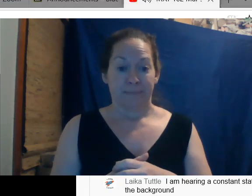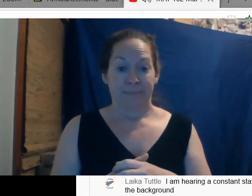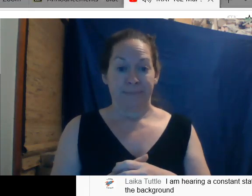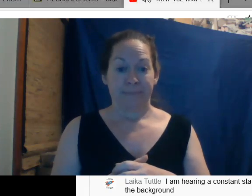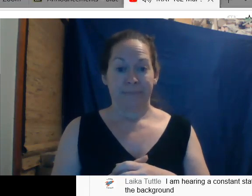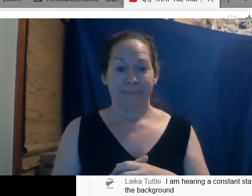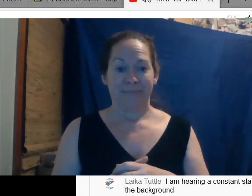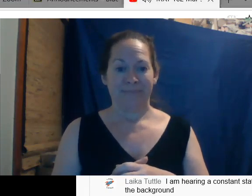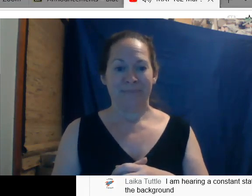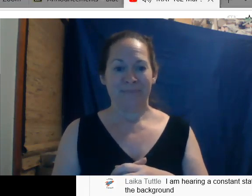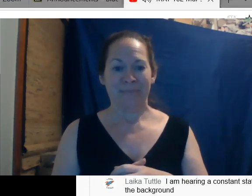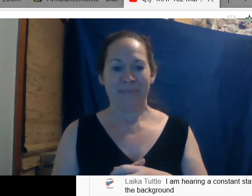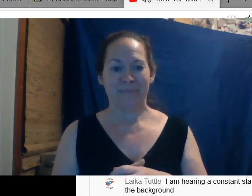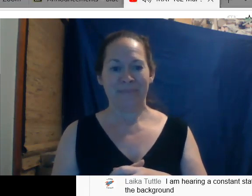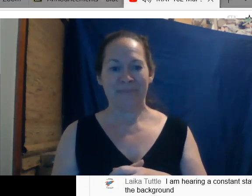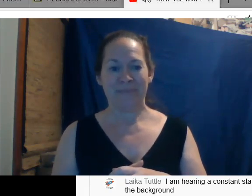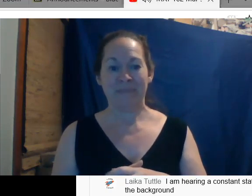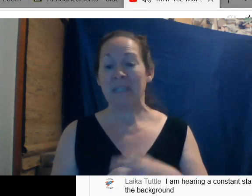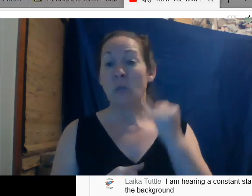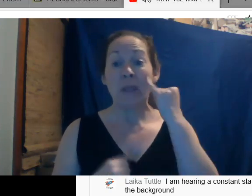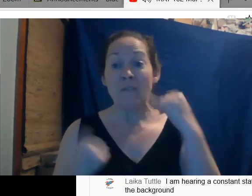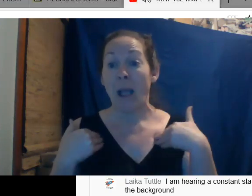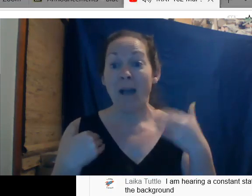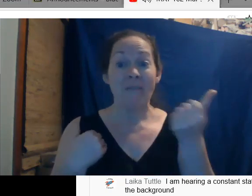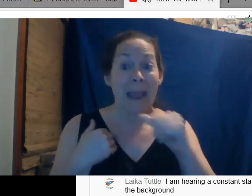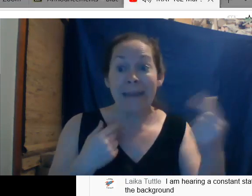And then I'll just say, hey, if you have any questions,